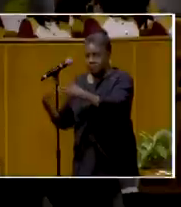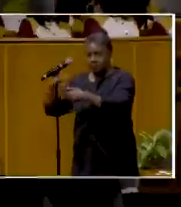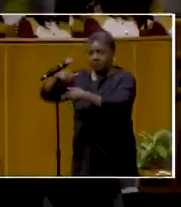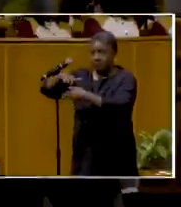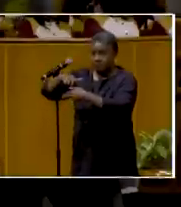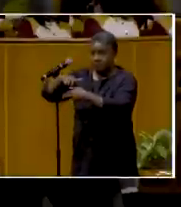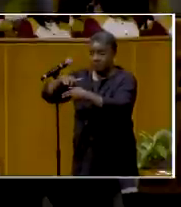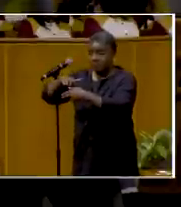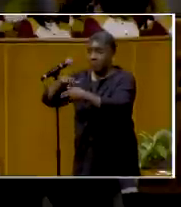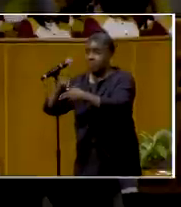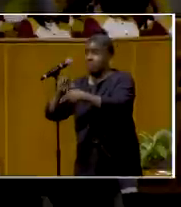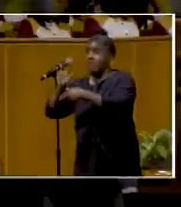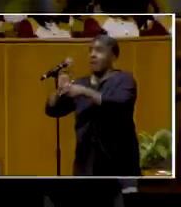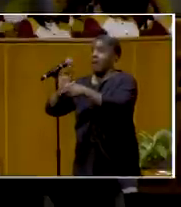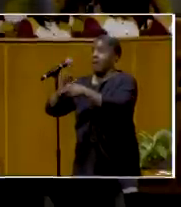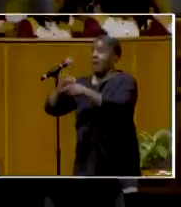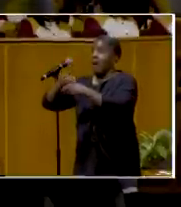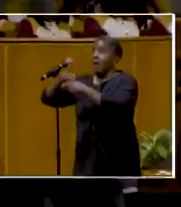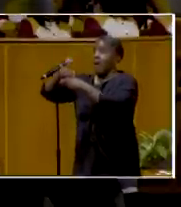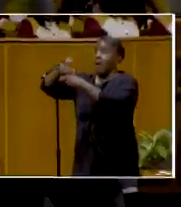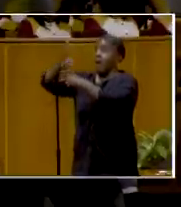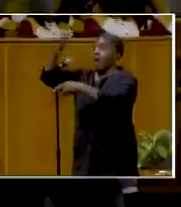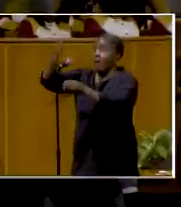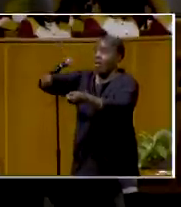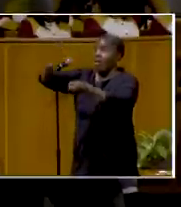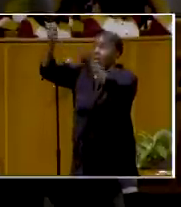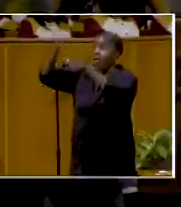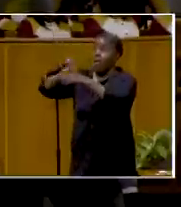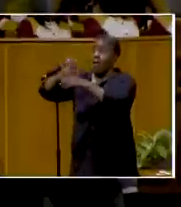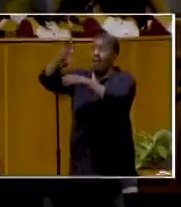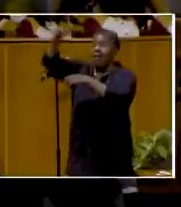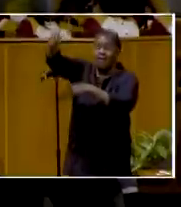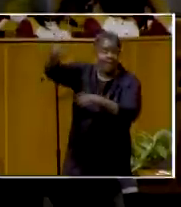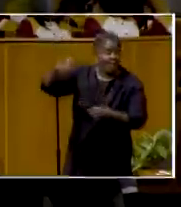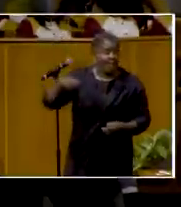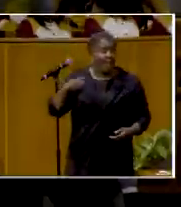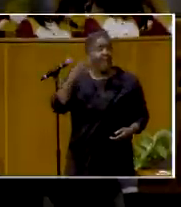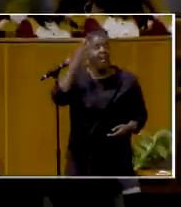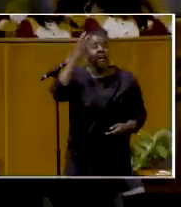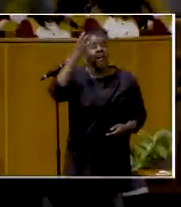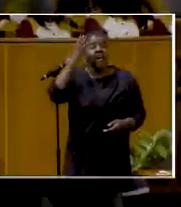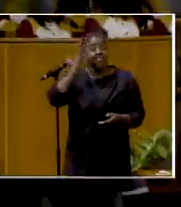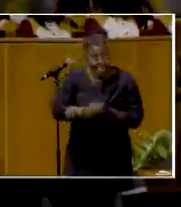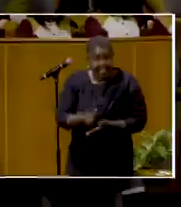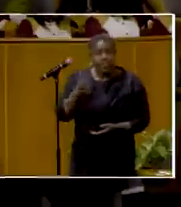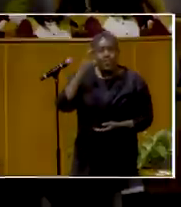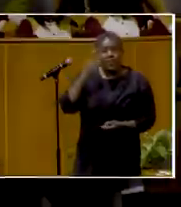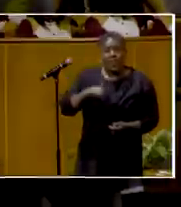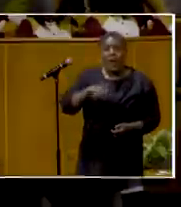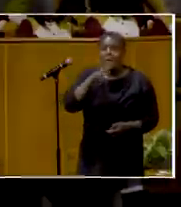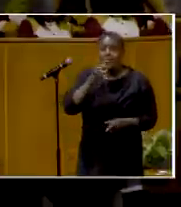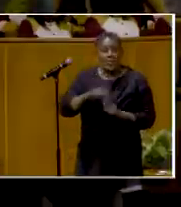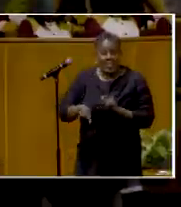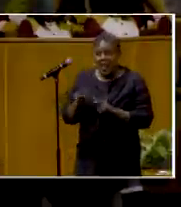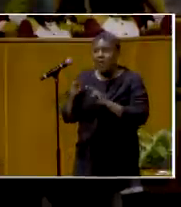through the window, and come open the garage door. This is why she can't keep the kids.